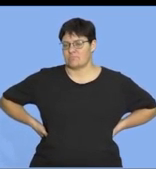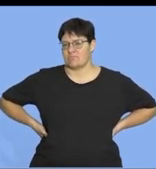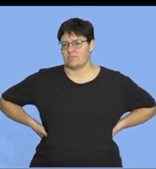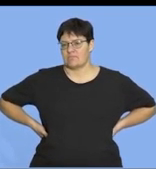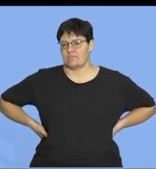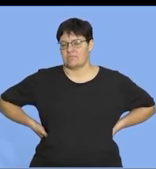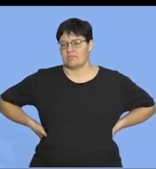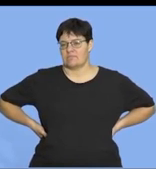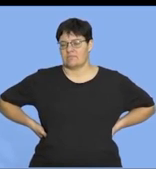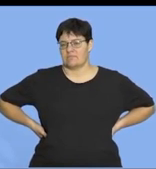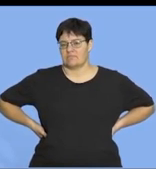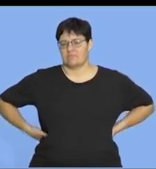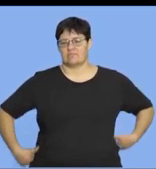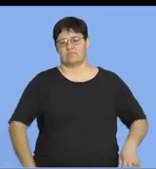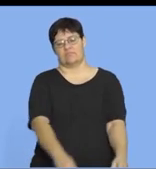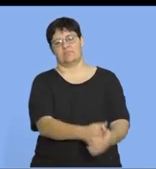Okay.